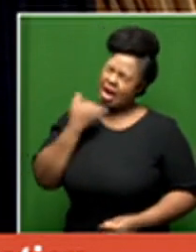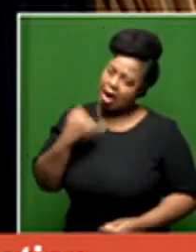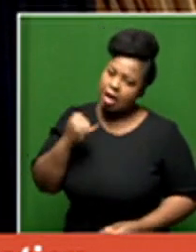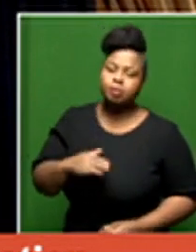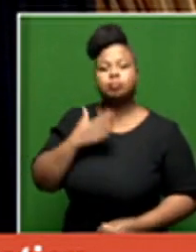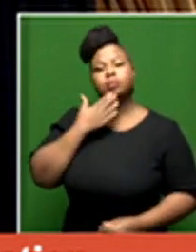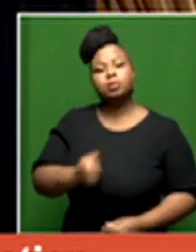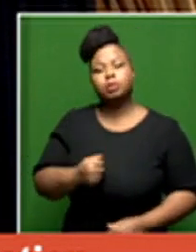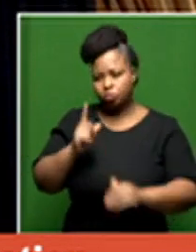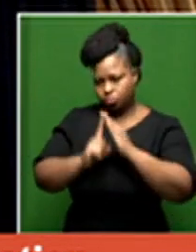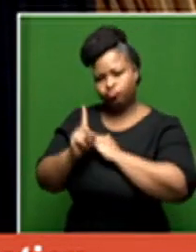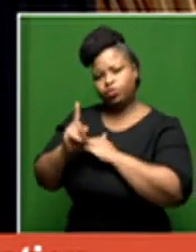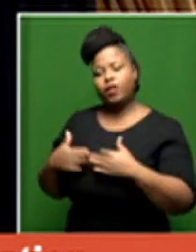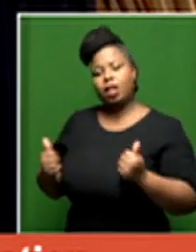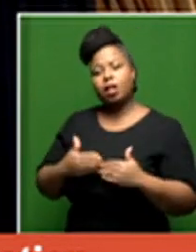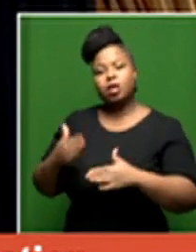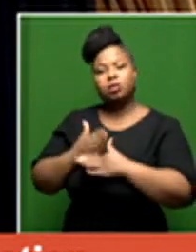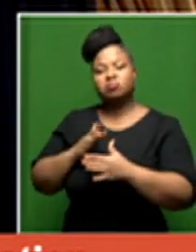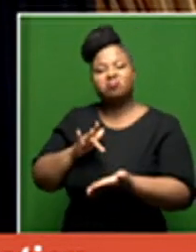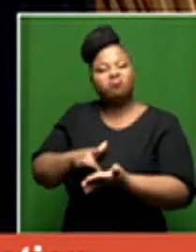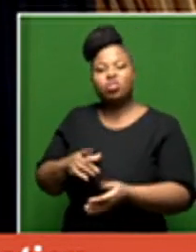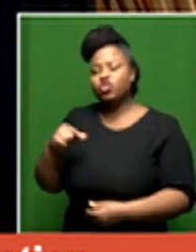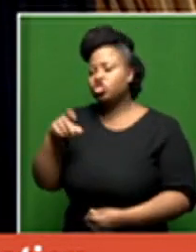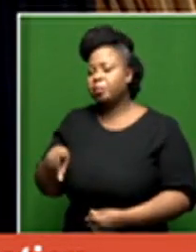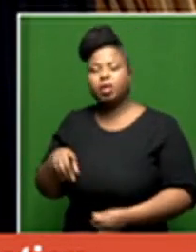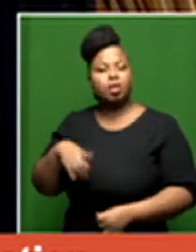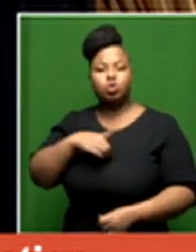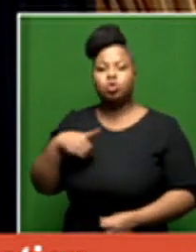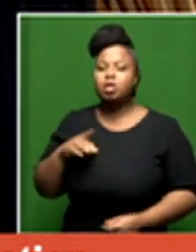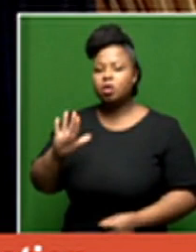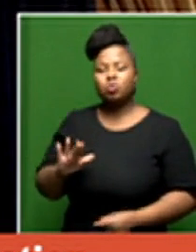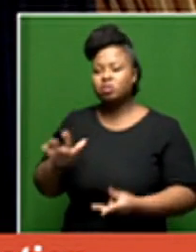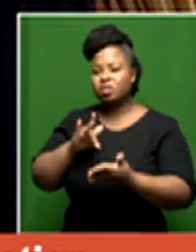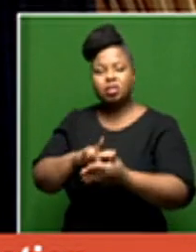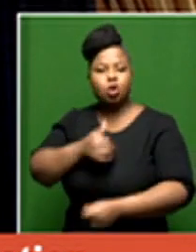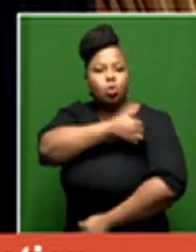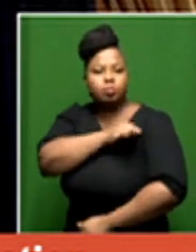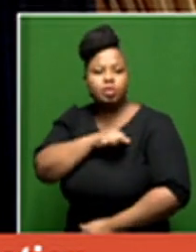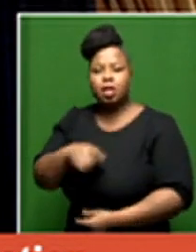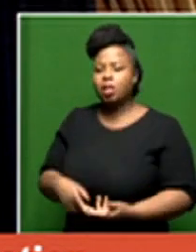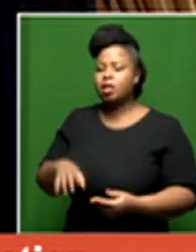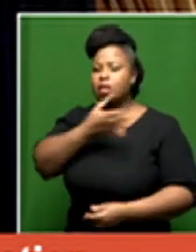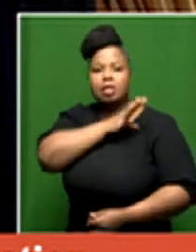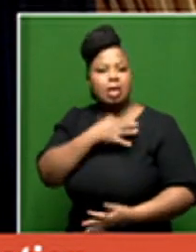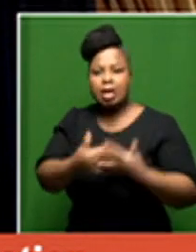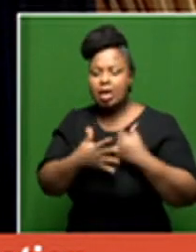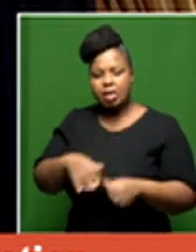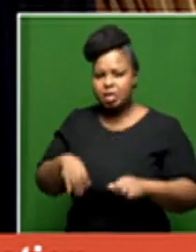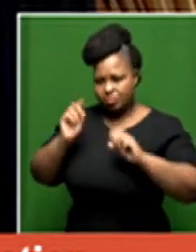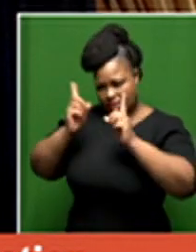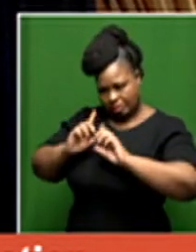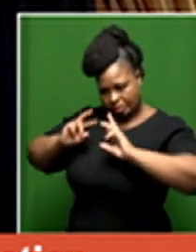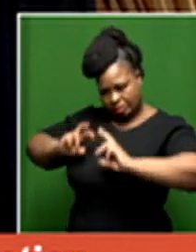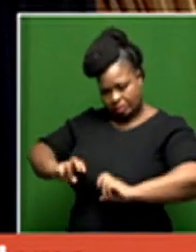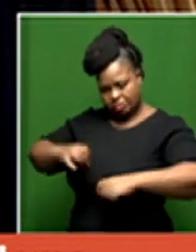please go to your nearest healthcare center, whether it's your GP or a specialist center or a hospital. You will need special